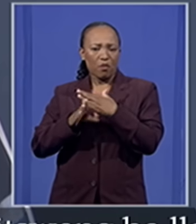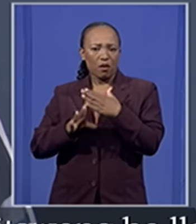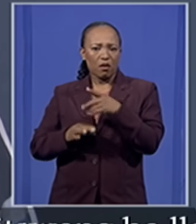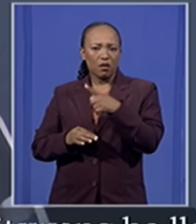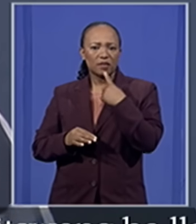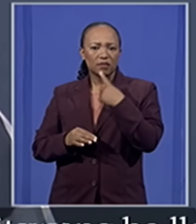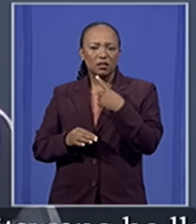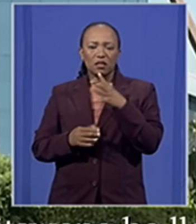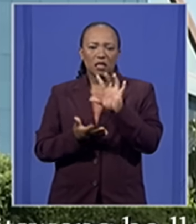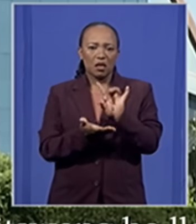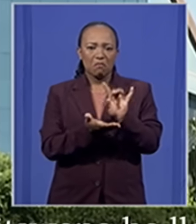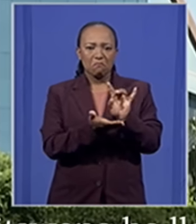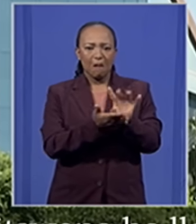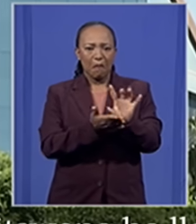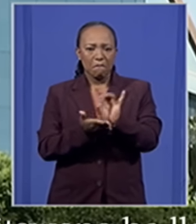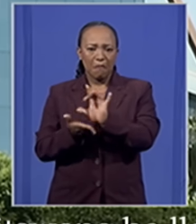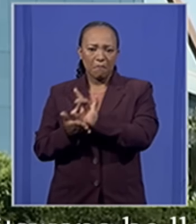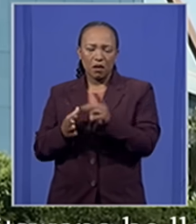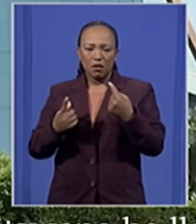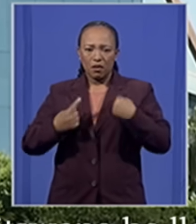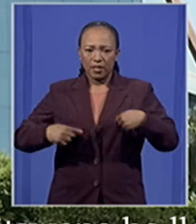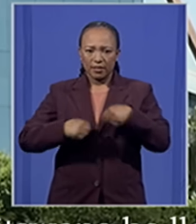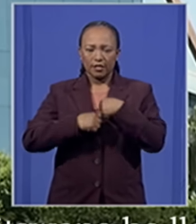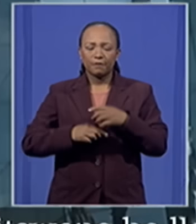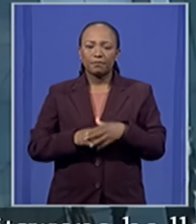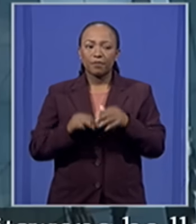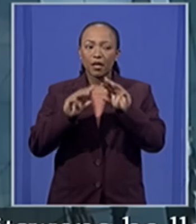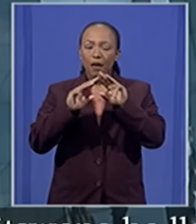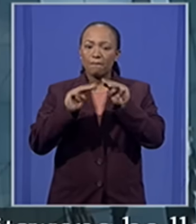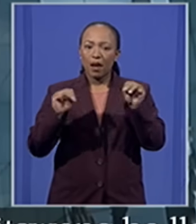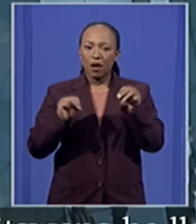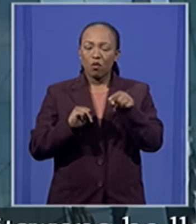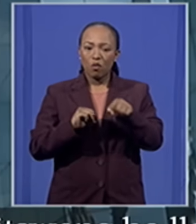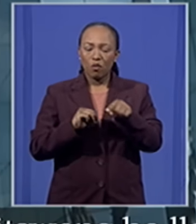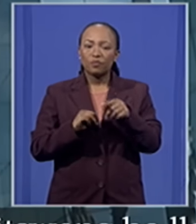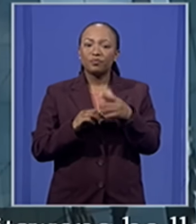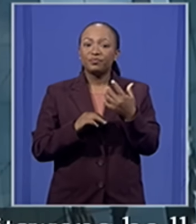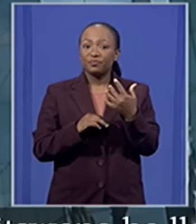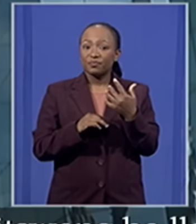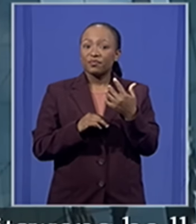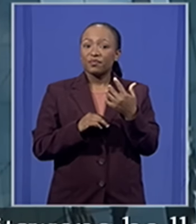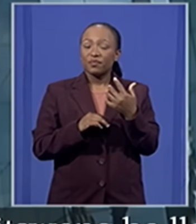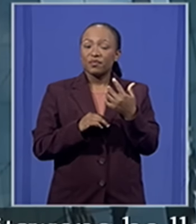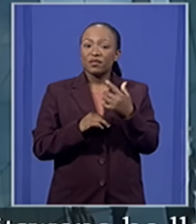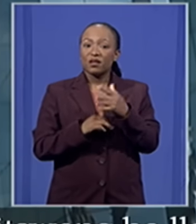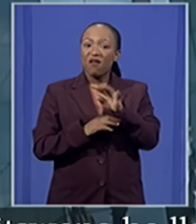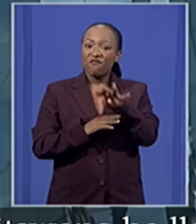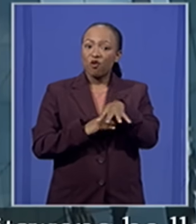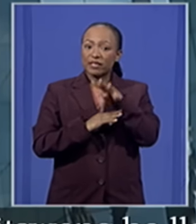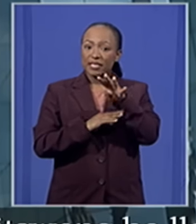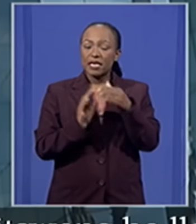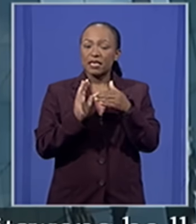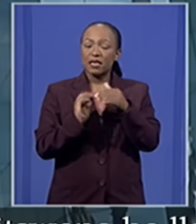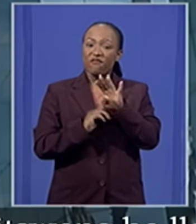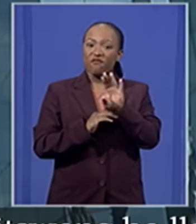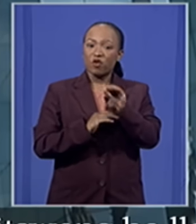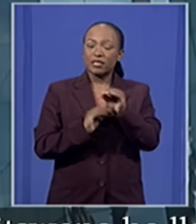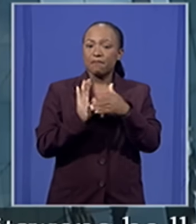beela ka thoko ho mosebetsi. Ho hlaloswa ha Mangaung e lefile diranta tse dimilione tse 14 tsa diranta kgoding ya